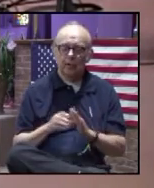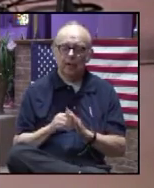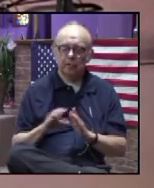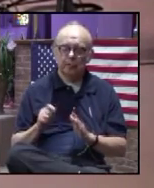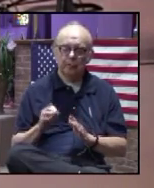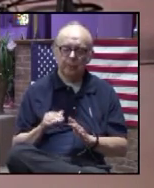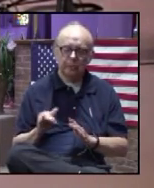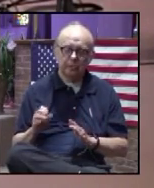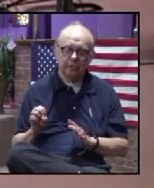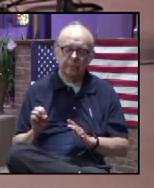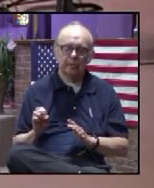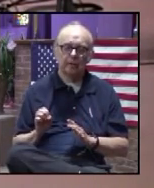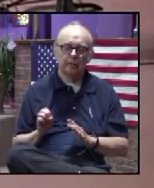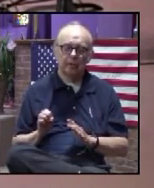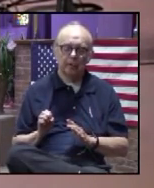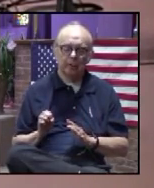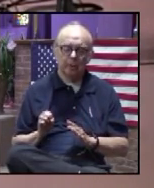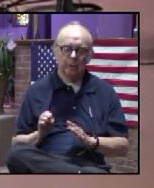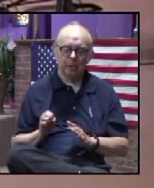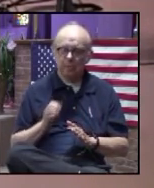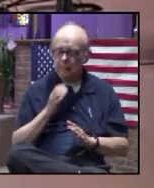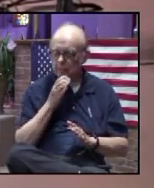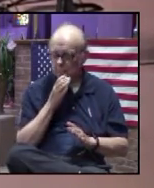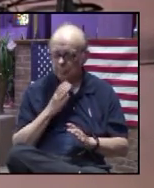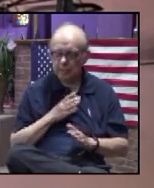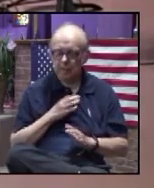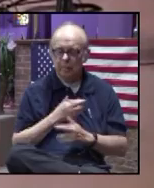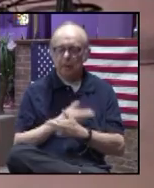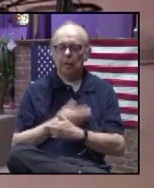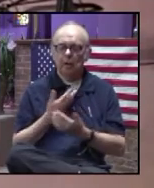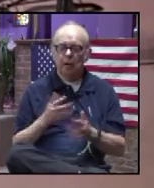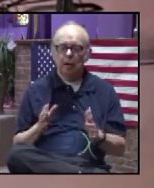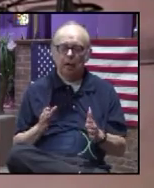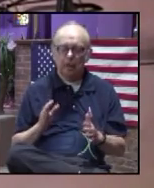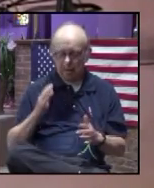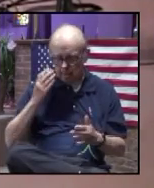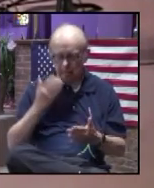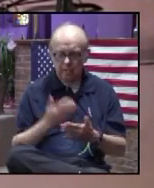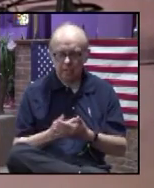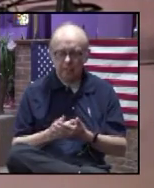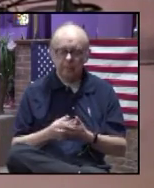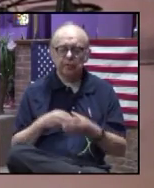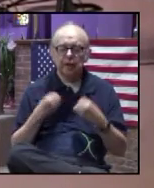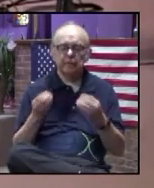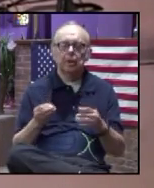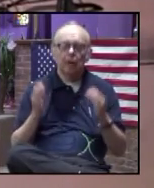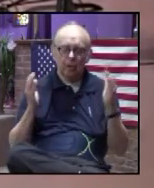Joyce, she rested after her son was given hope.